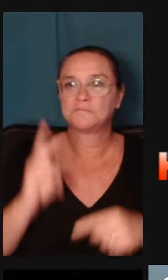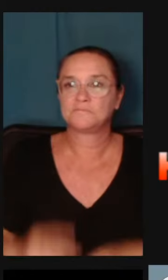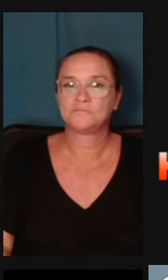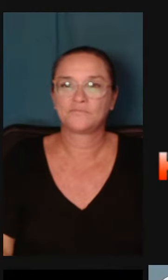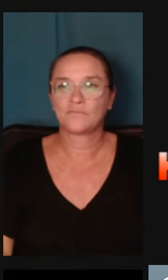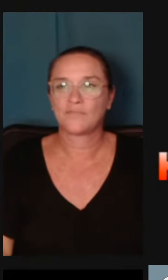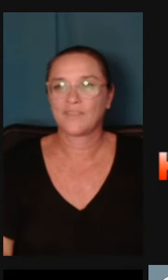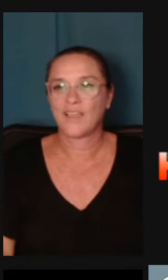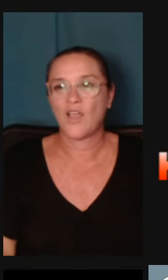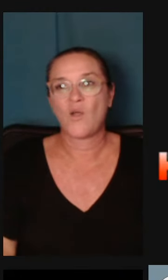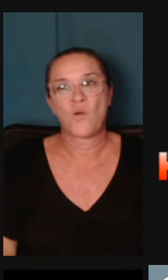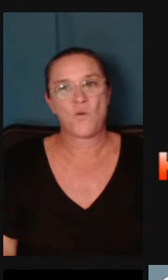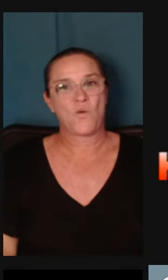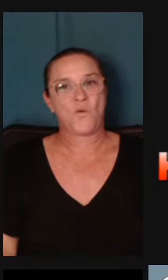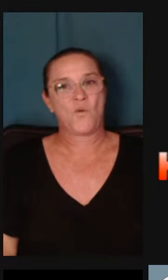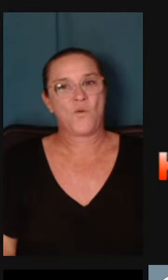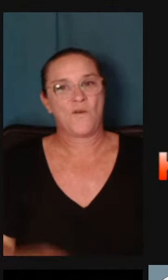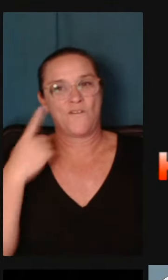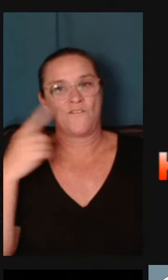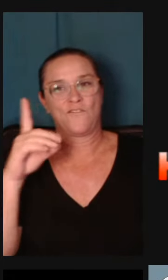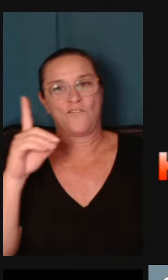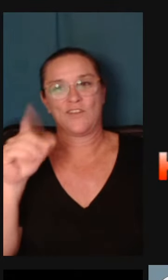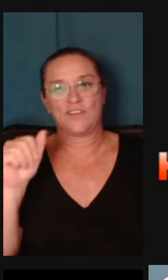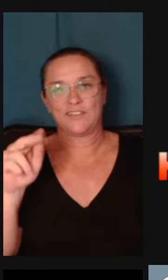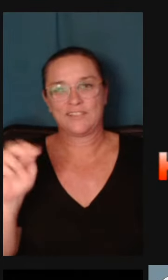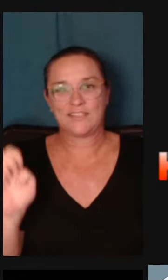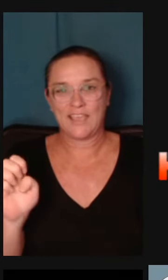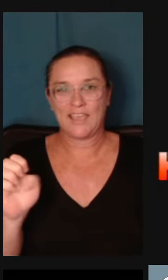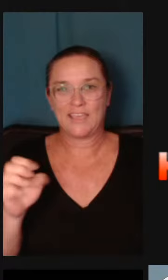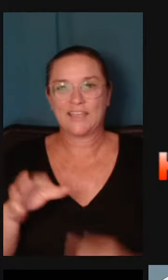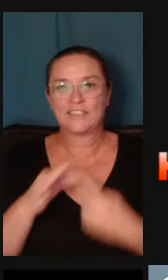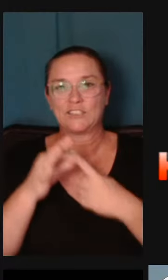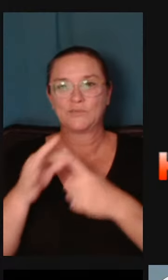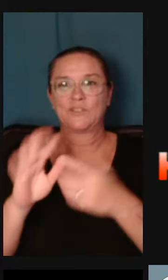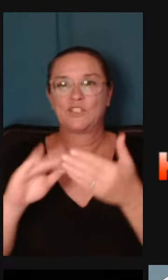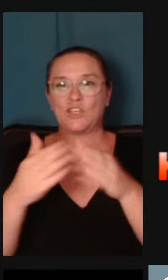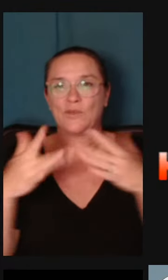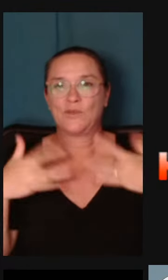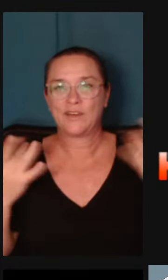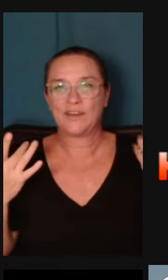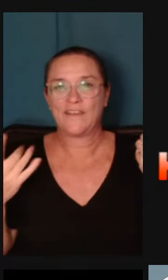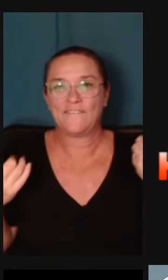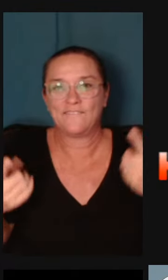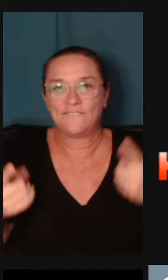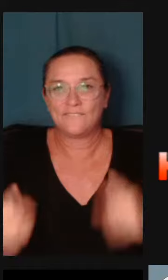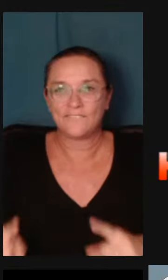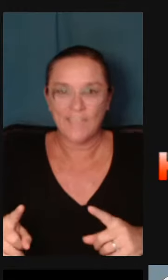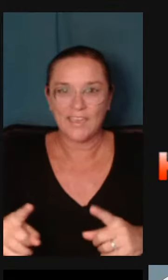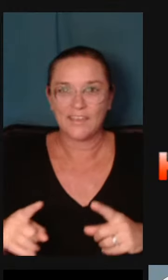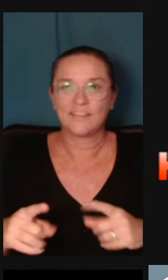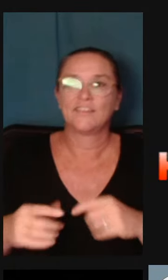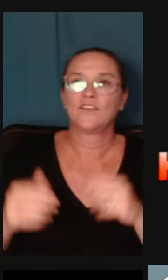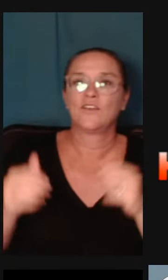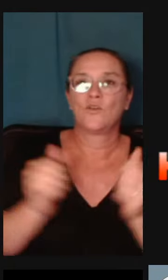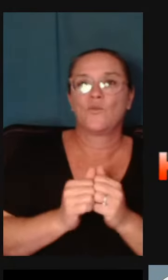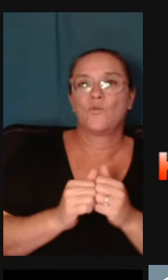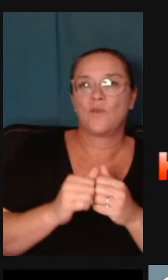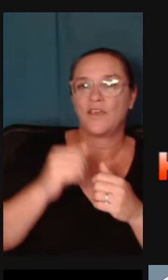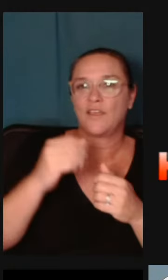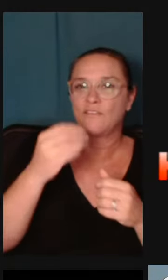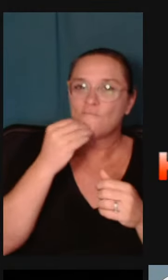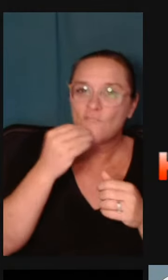And here we go for Dane. Special community event filled with food, music, raffles, vendors, and aloha. The